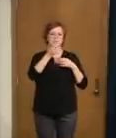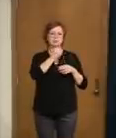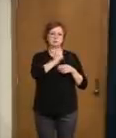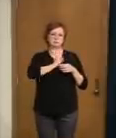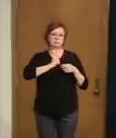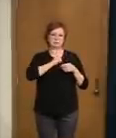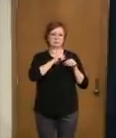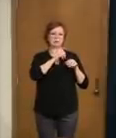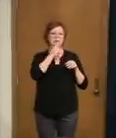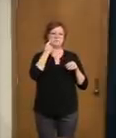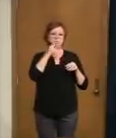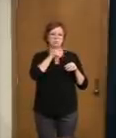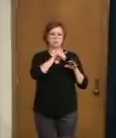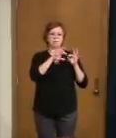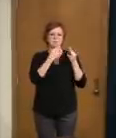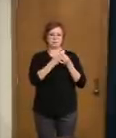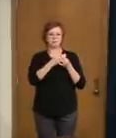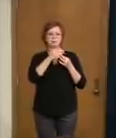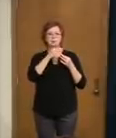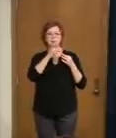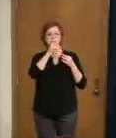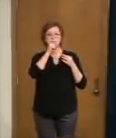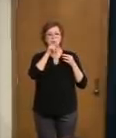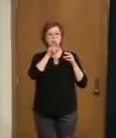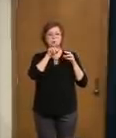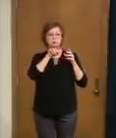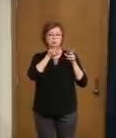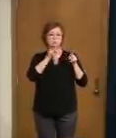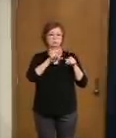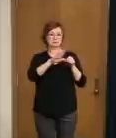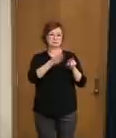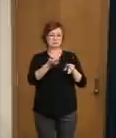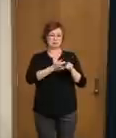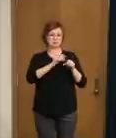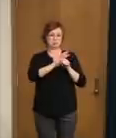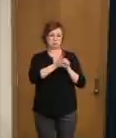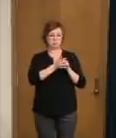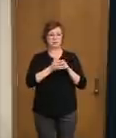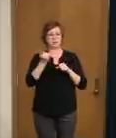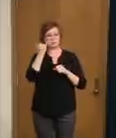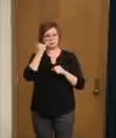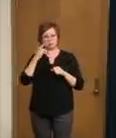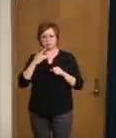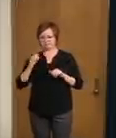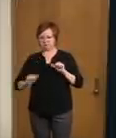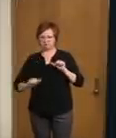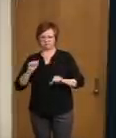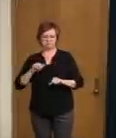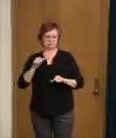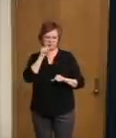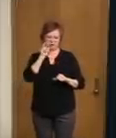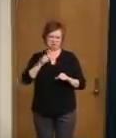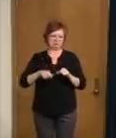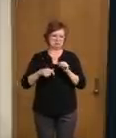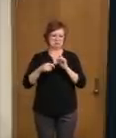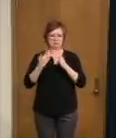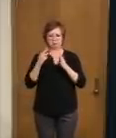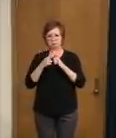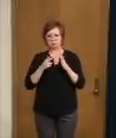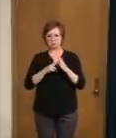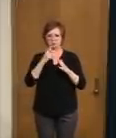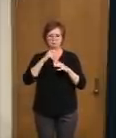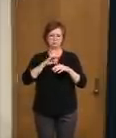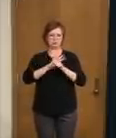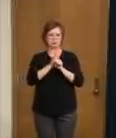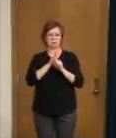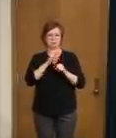of those who've passed recently from COVID-19. And again, for those who are wavering about the continued need for strong measures to fight COVID-19,